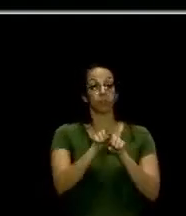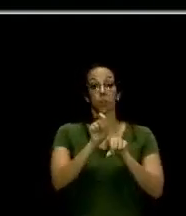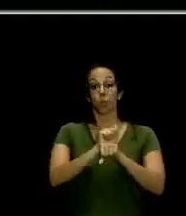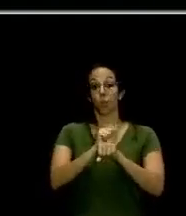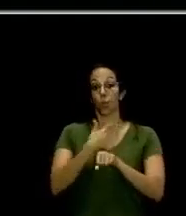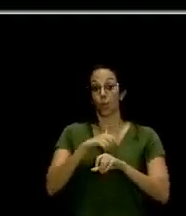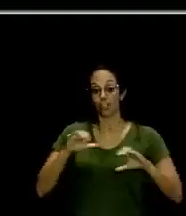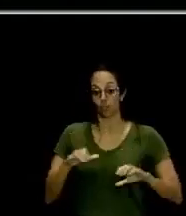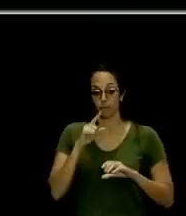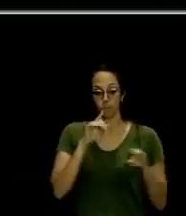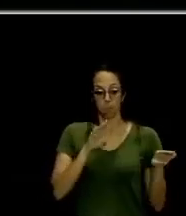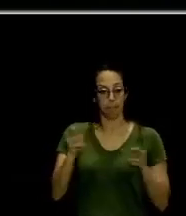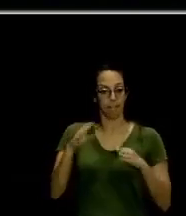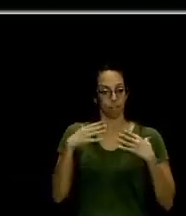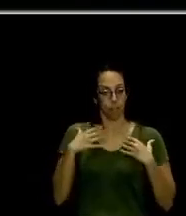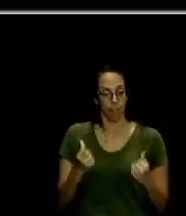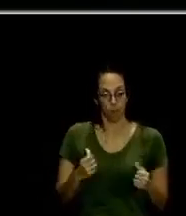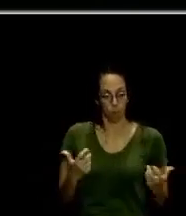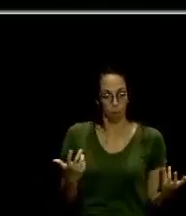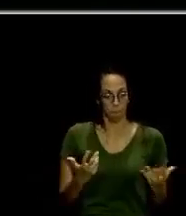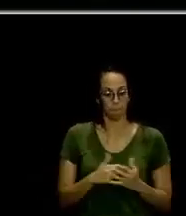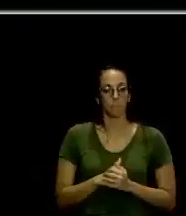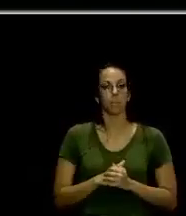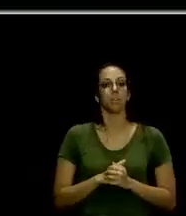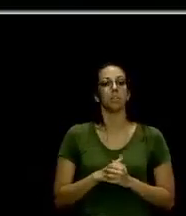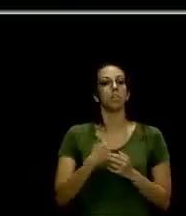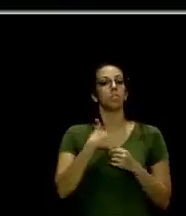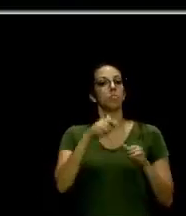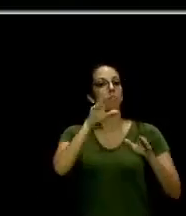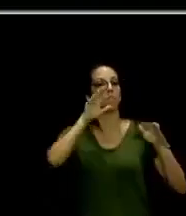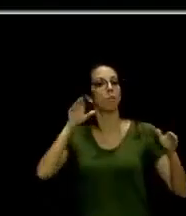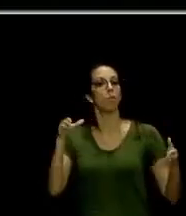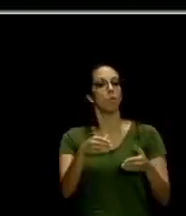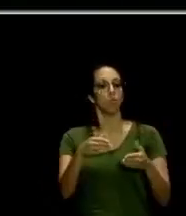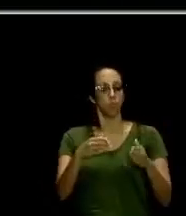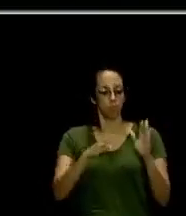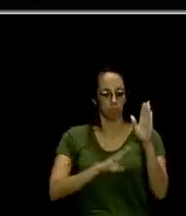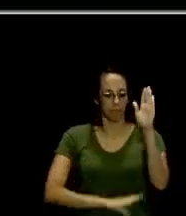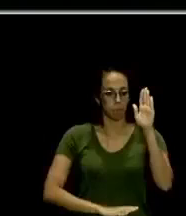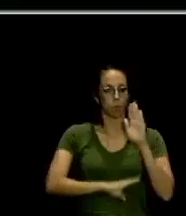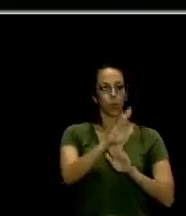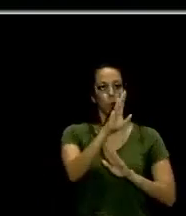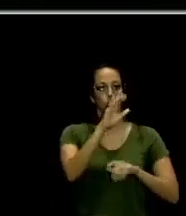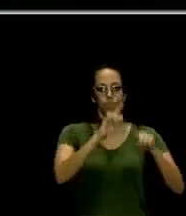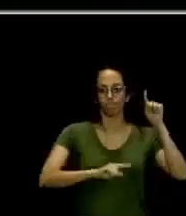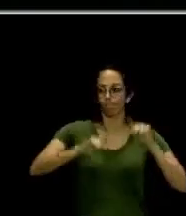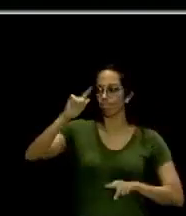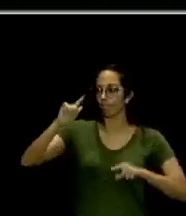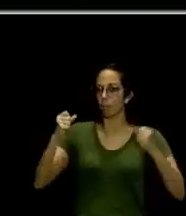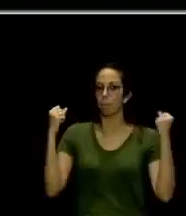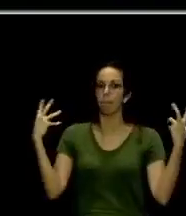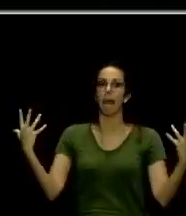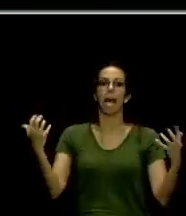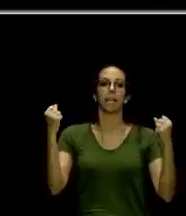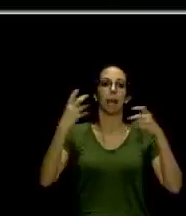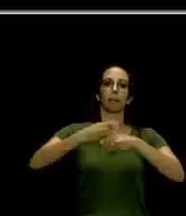the behavioral health space. We really focus on improving the array of services that are available. Of course, we